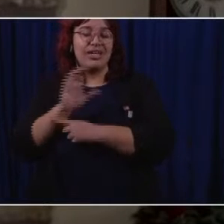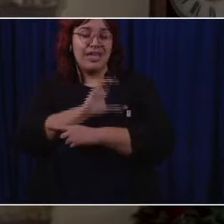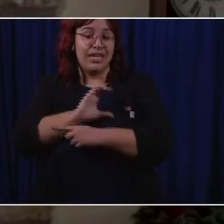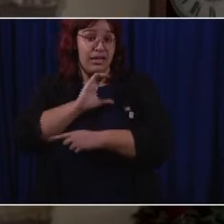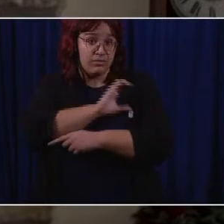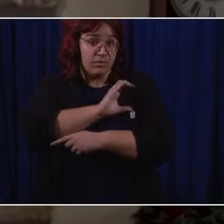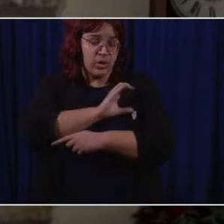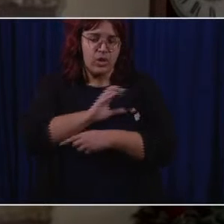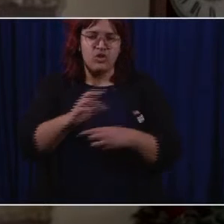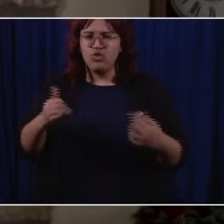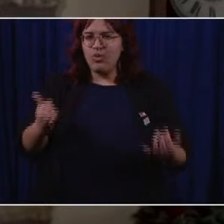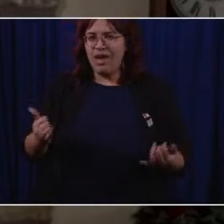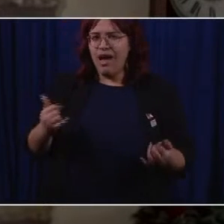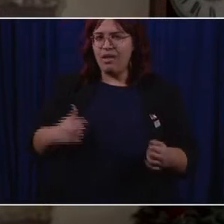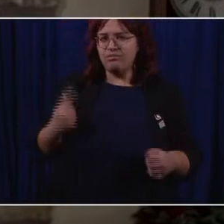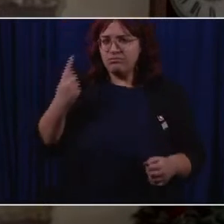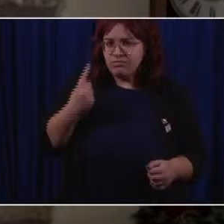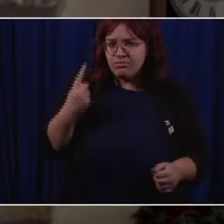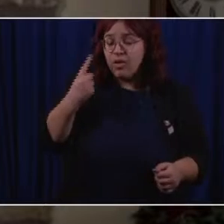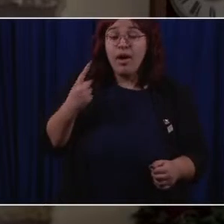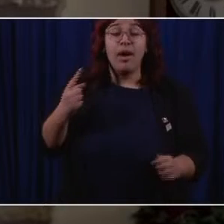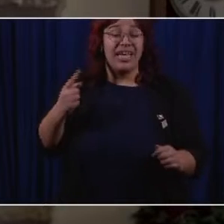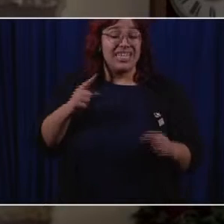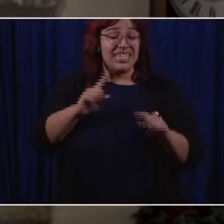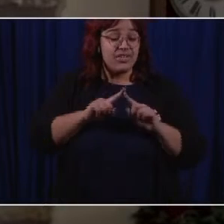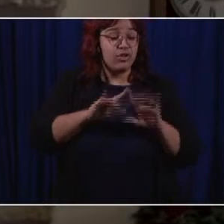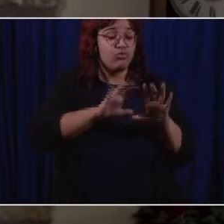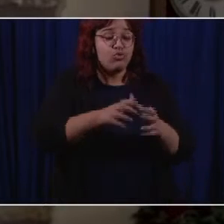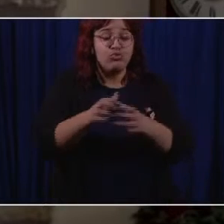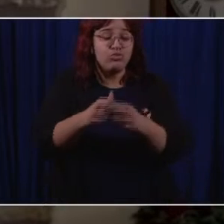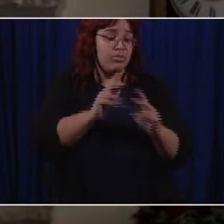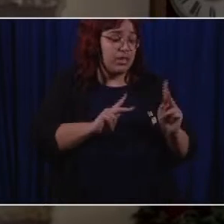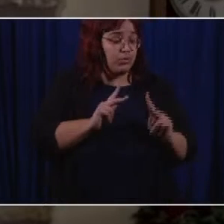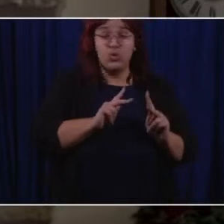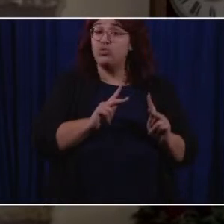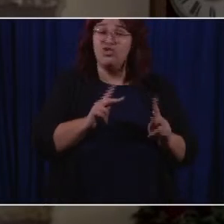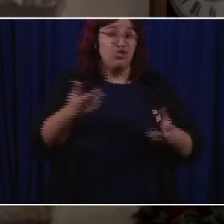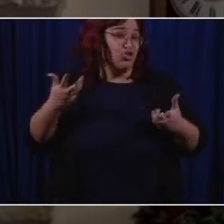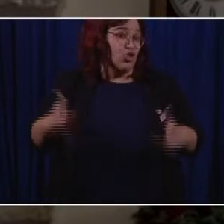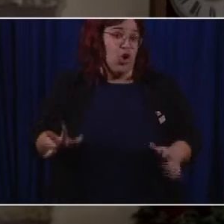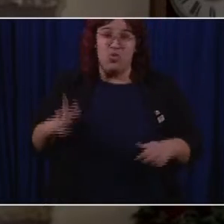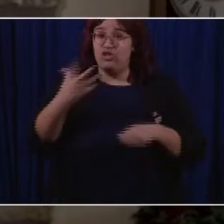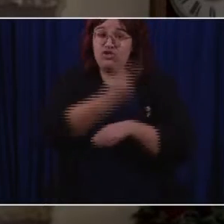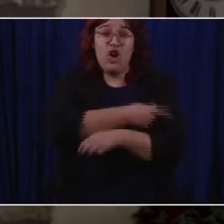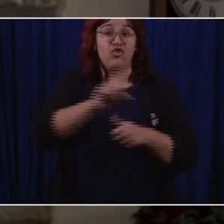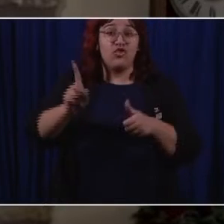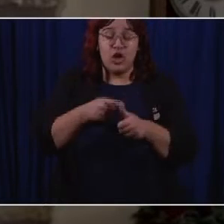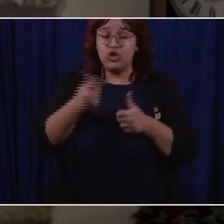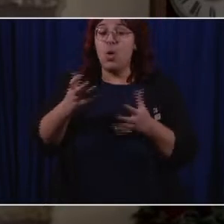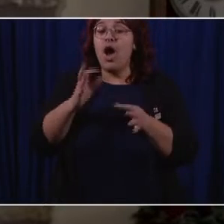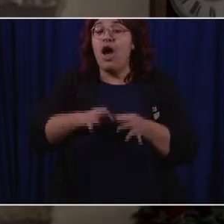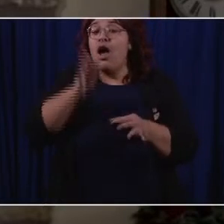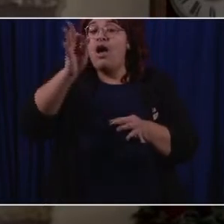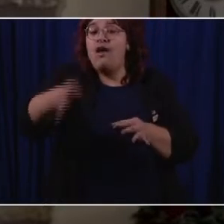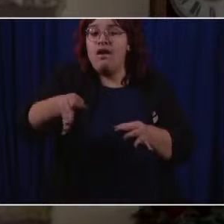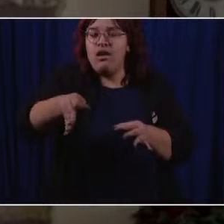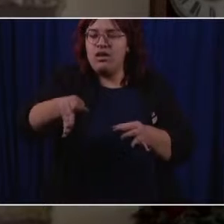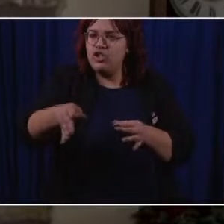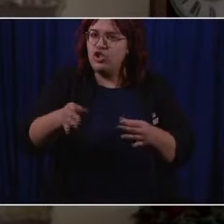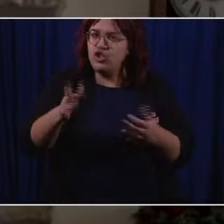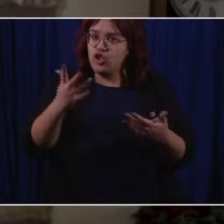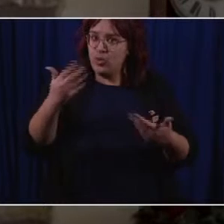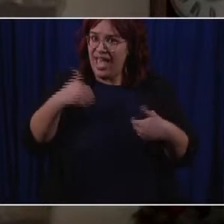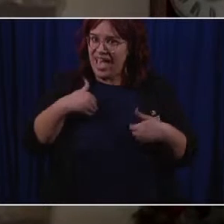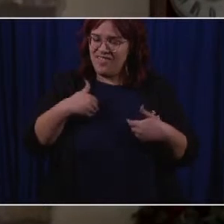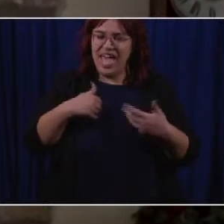sort of follow-up plan in the works for any additional clinics if the need arises, or is it kind of a now or never